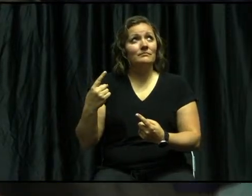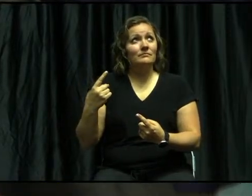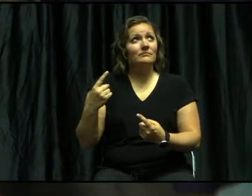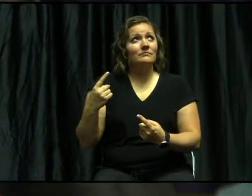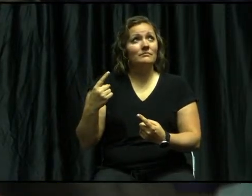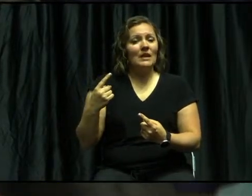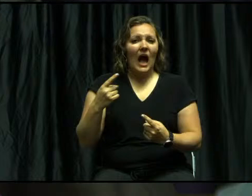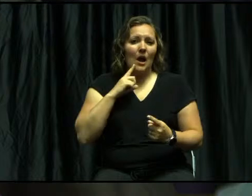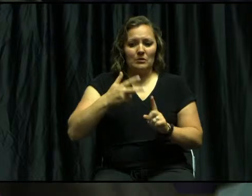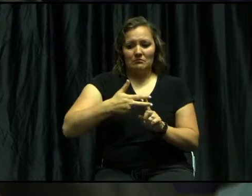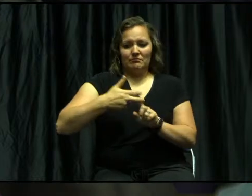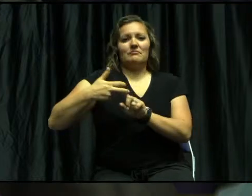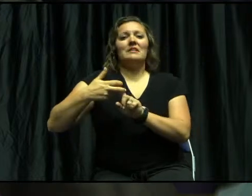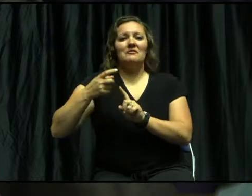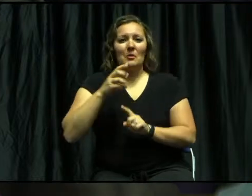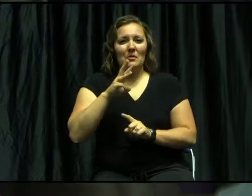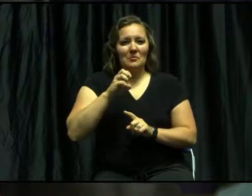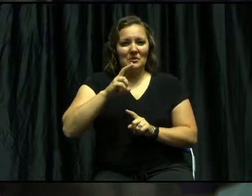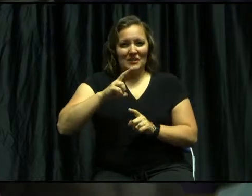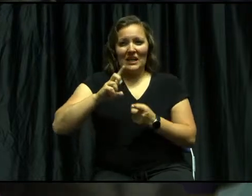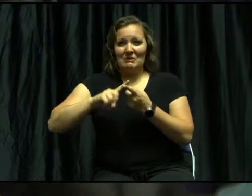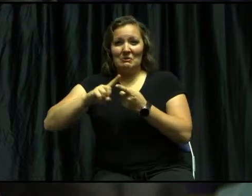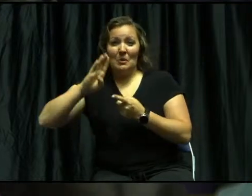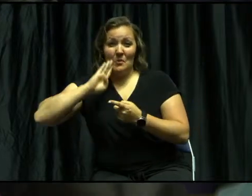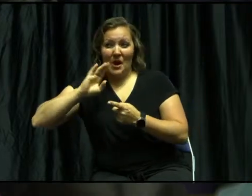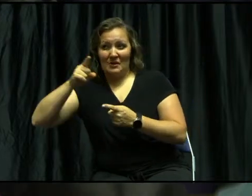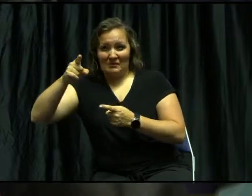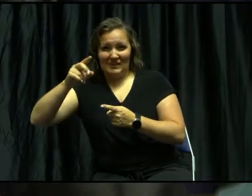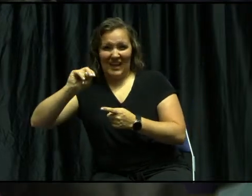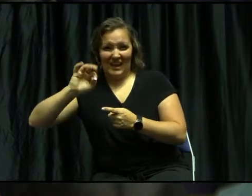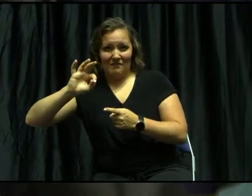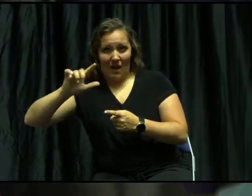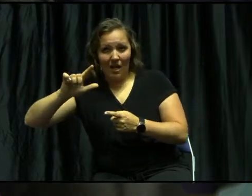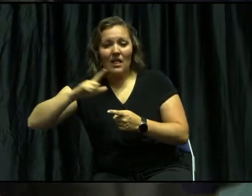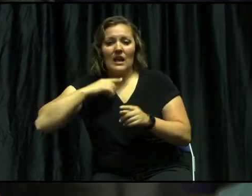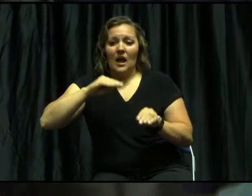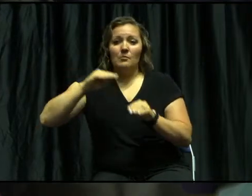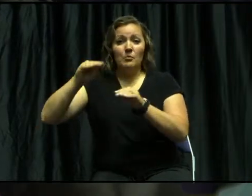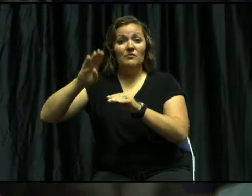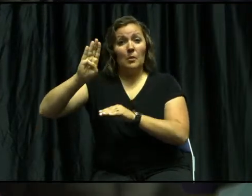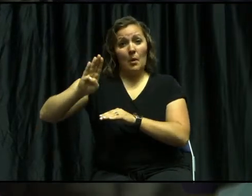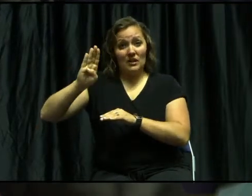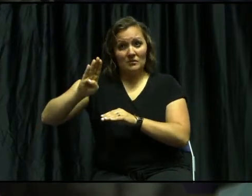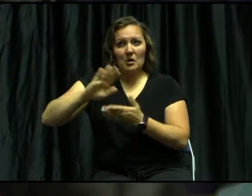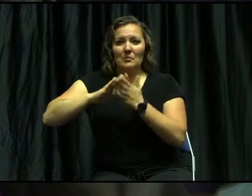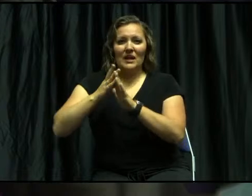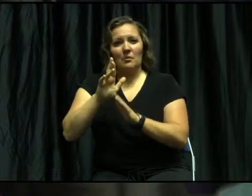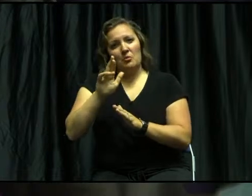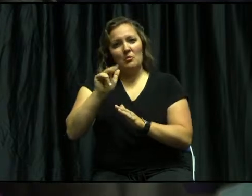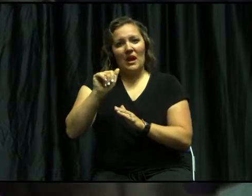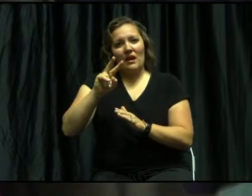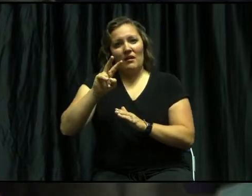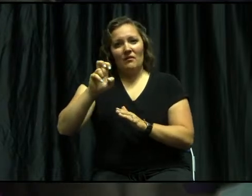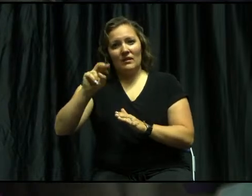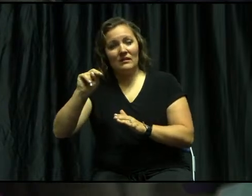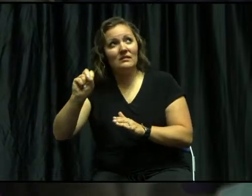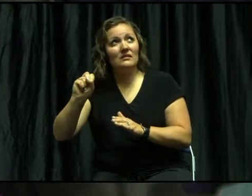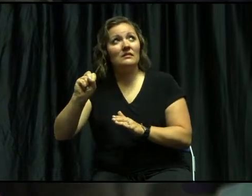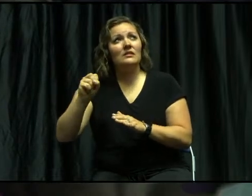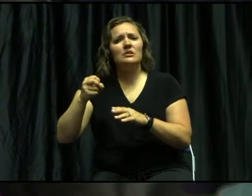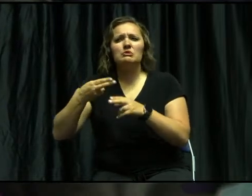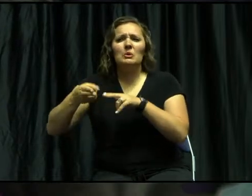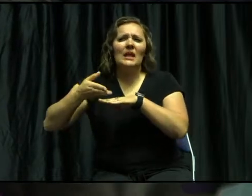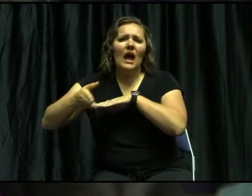to the Cleveland Browns by Bill Belichick. The Browns later moved to Baltimore and became the Baltimore Ravens. But shortly after being